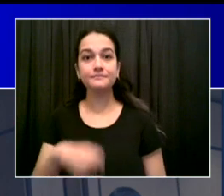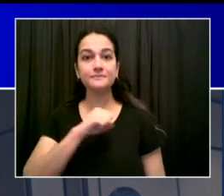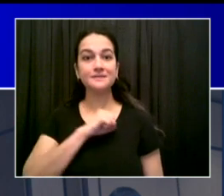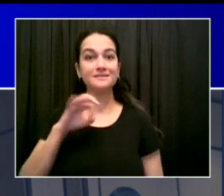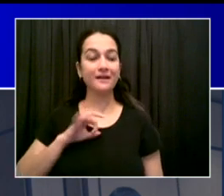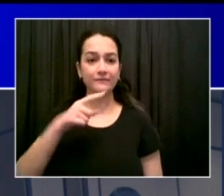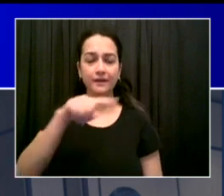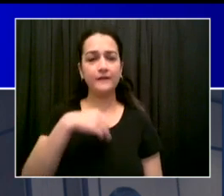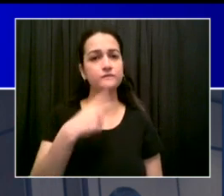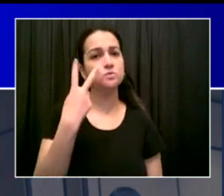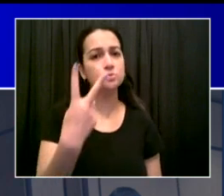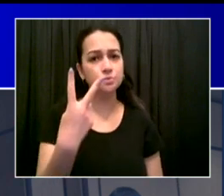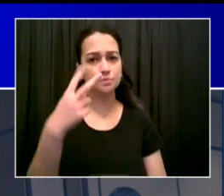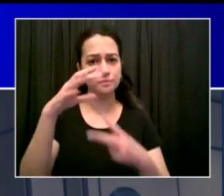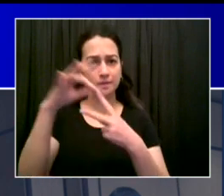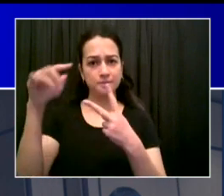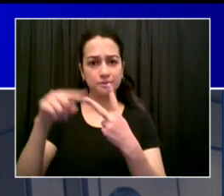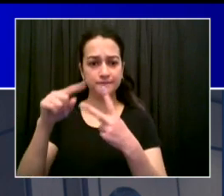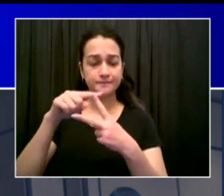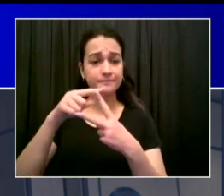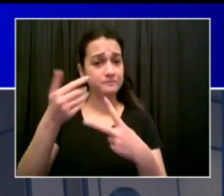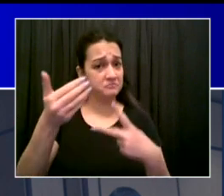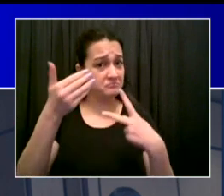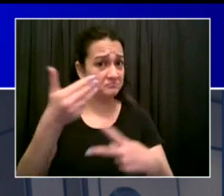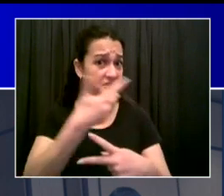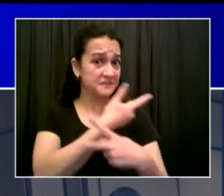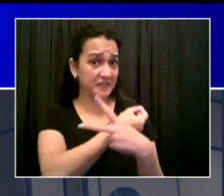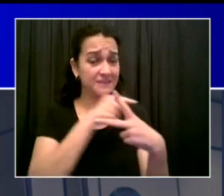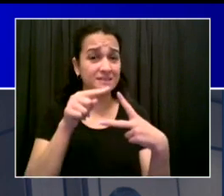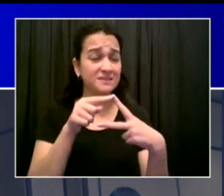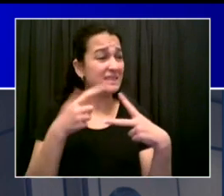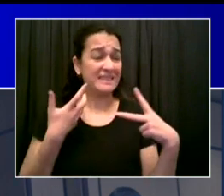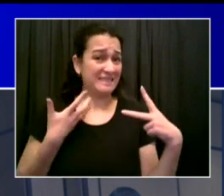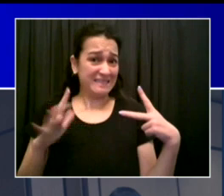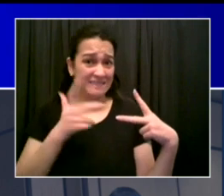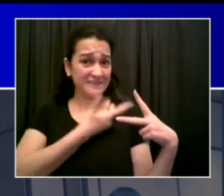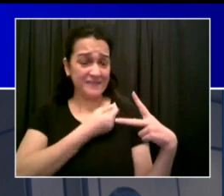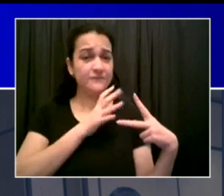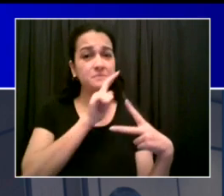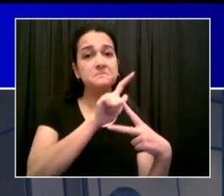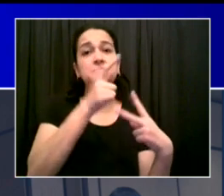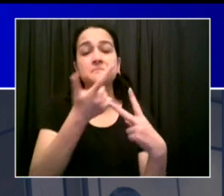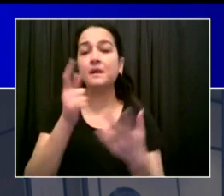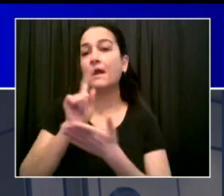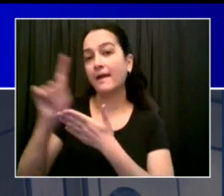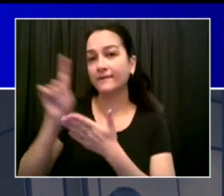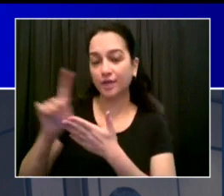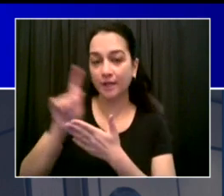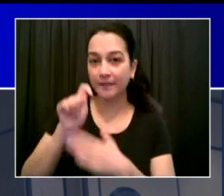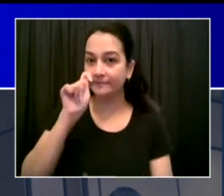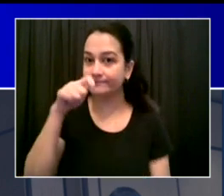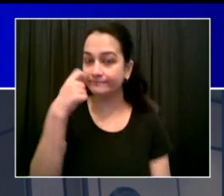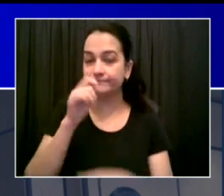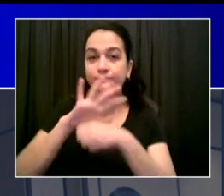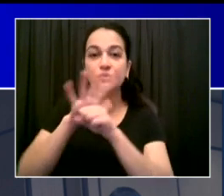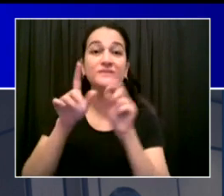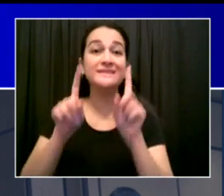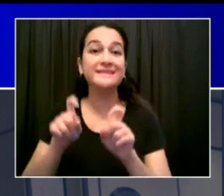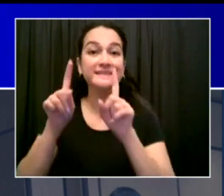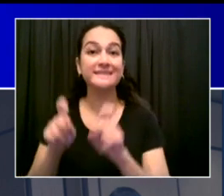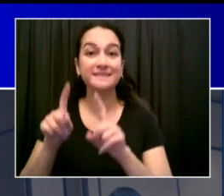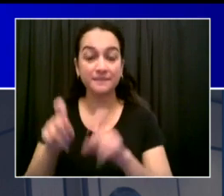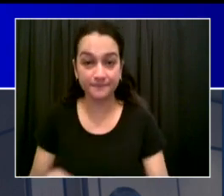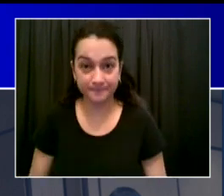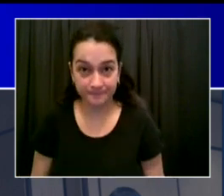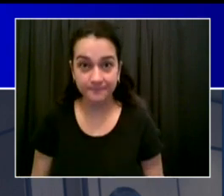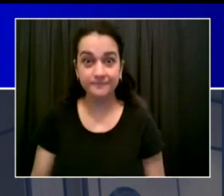weekly anymore. This is about keeping people safe and stopping the Delta variant. If we want to beat COVID once and for all, we have to